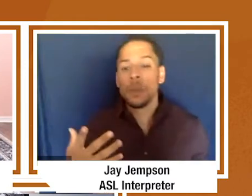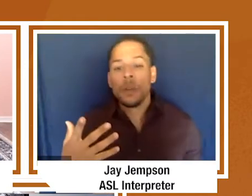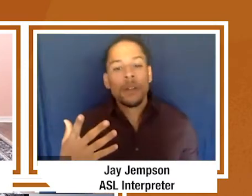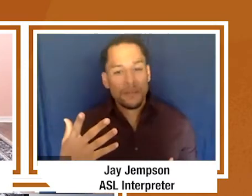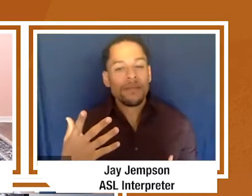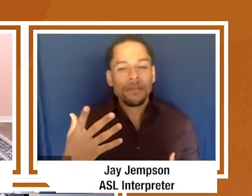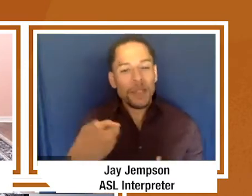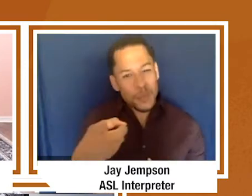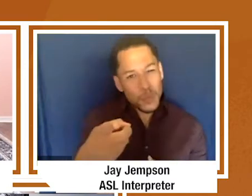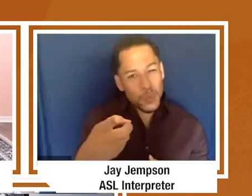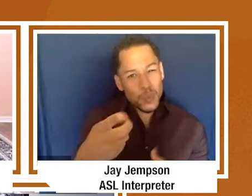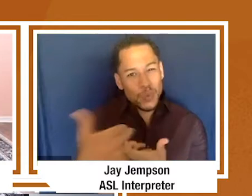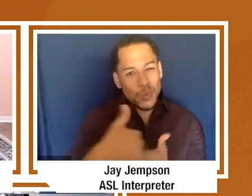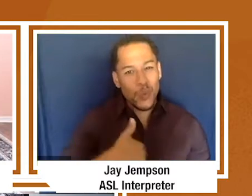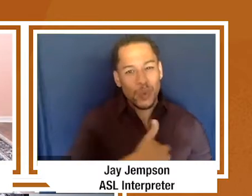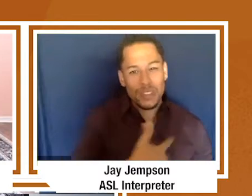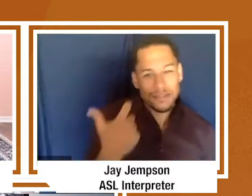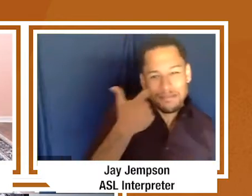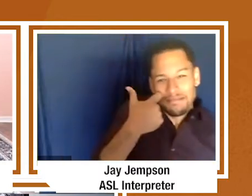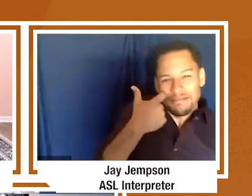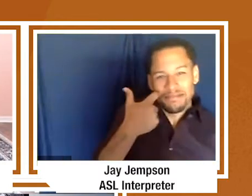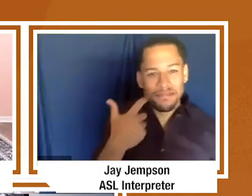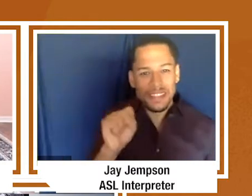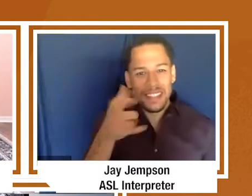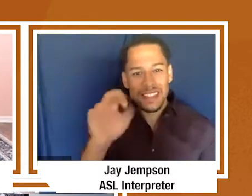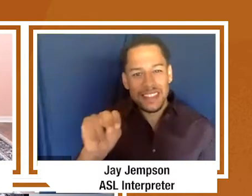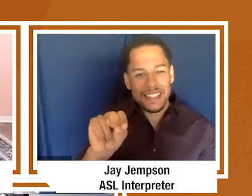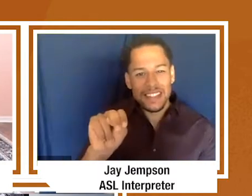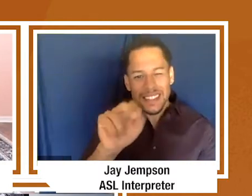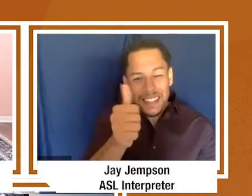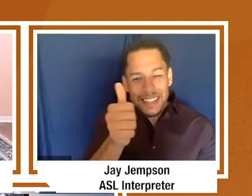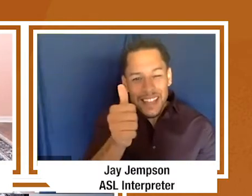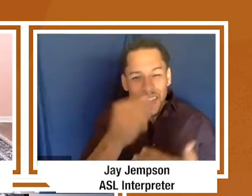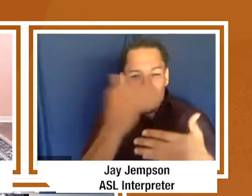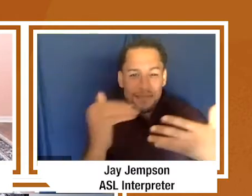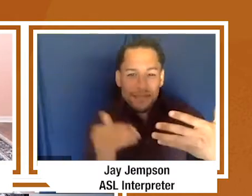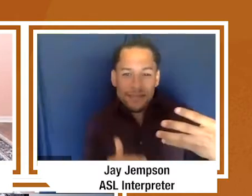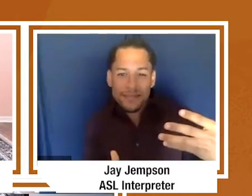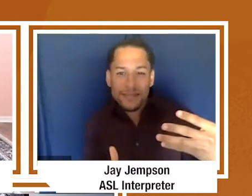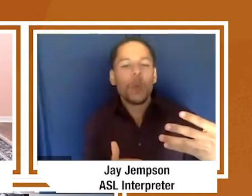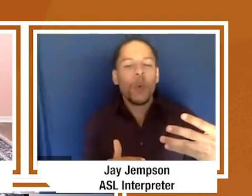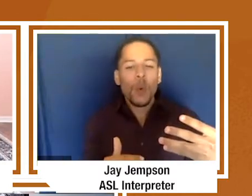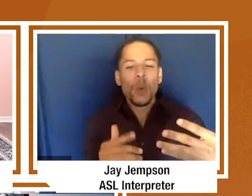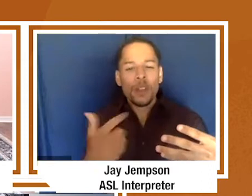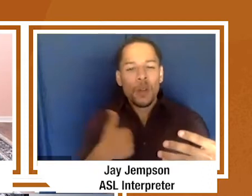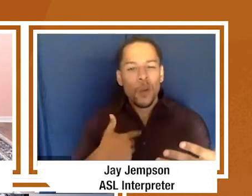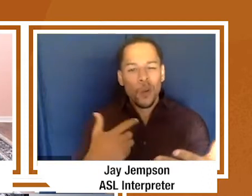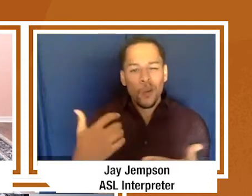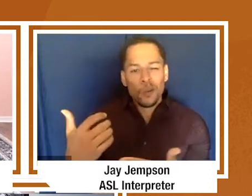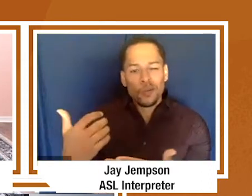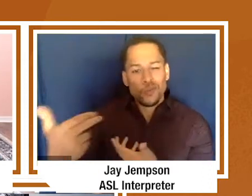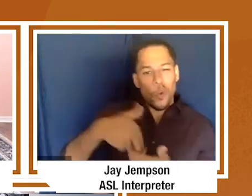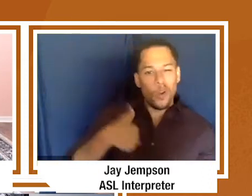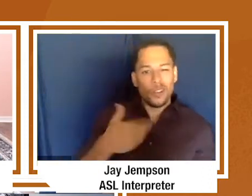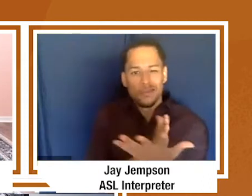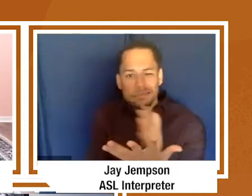last season. You came and hung out with us for 10 episodes. You drove us forward. You pushed us to interrogate new things. And now we are here,